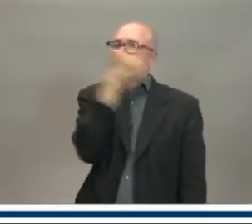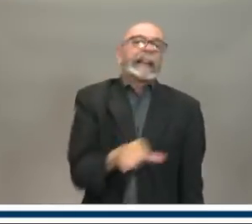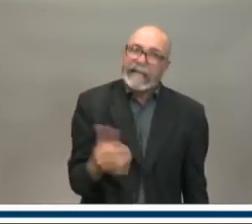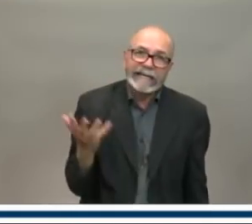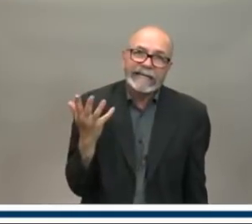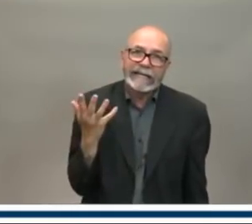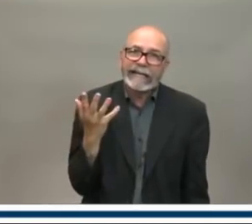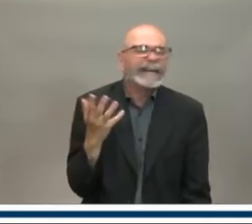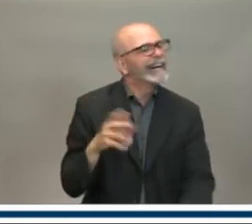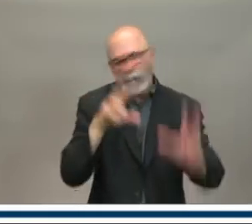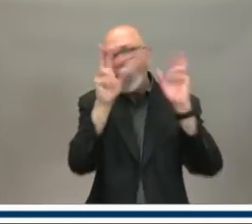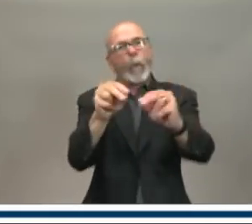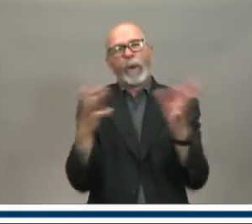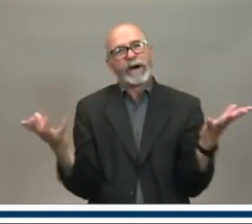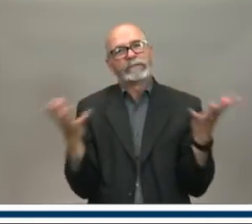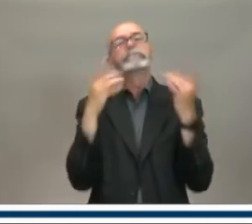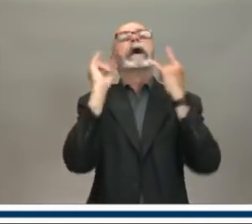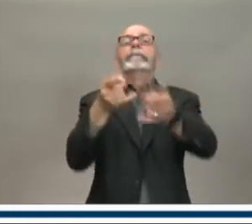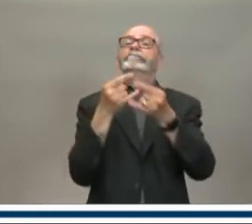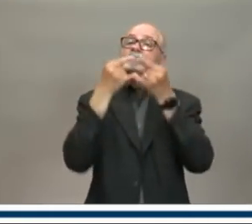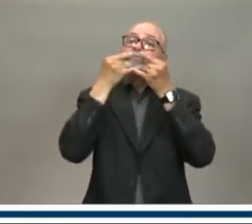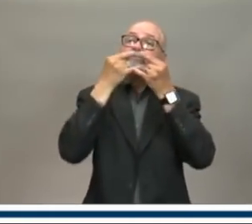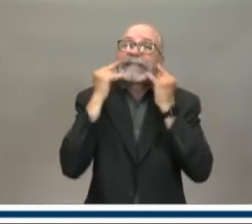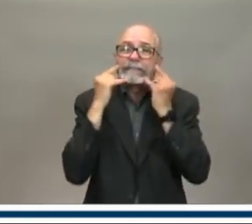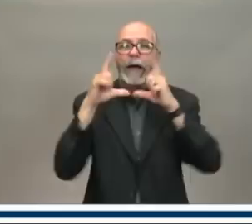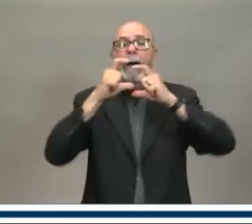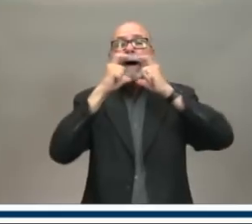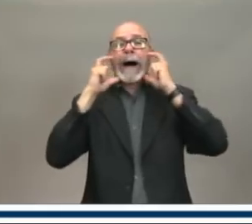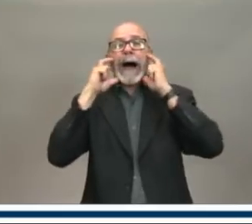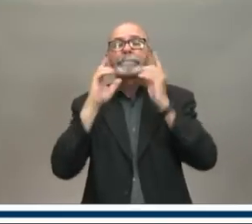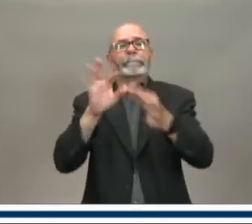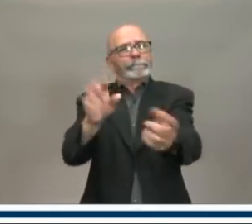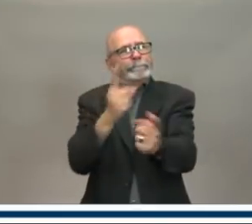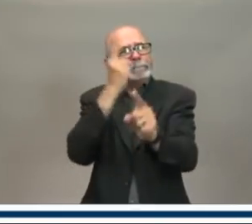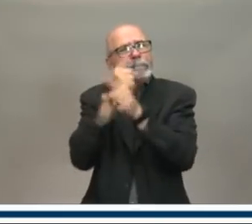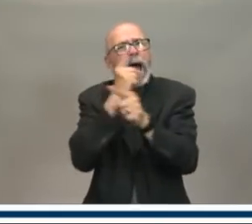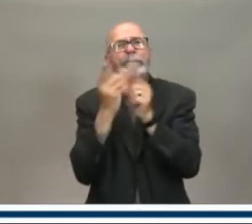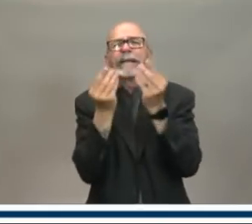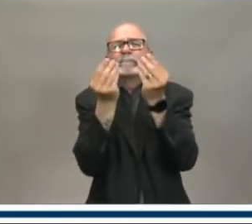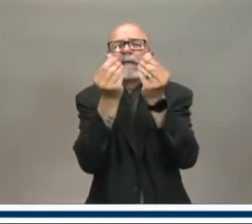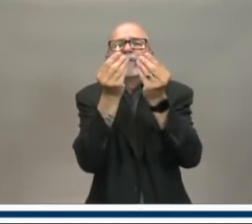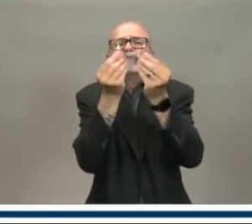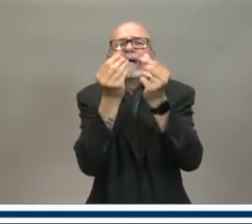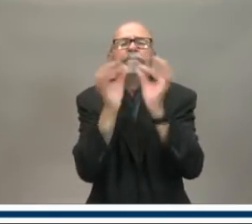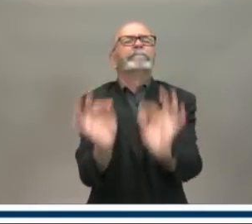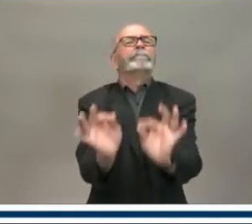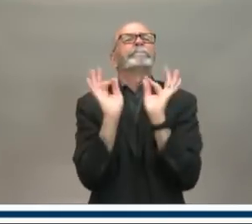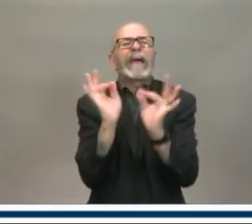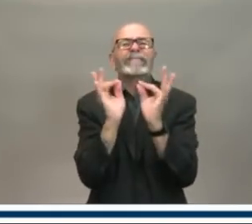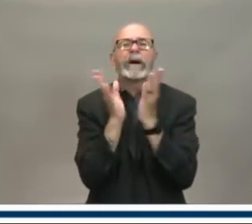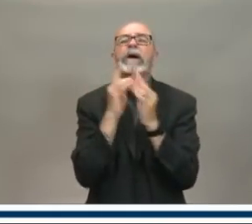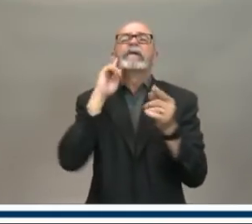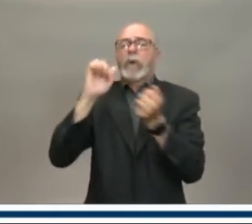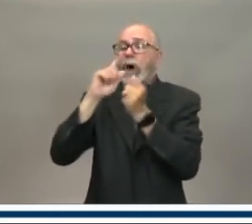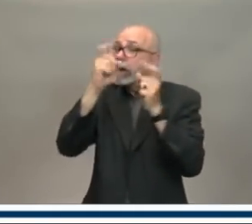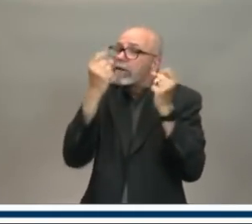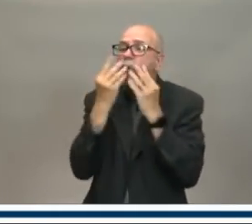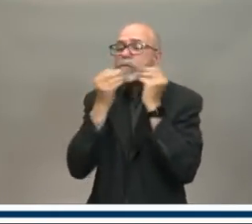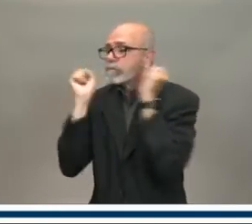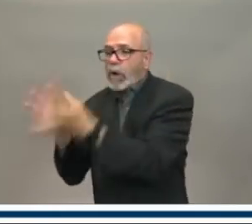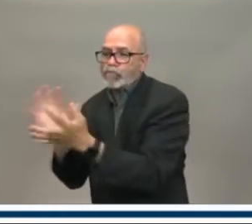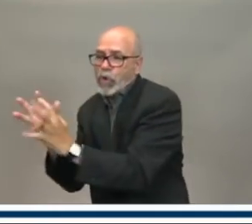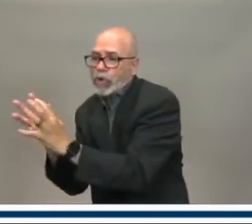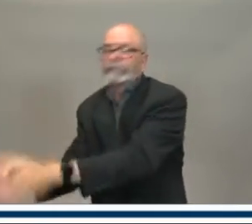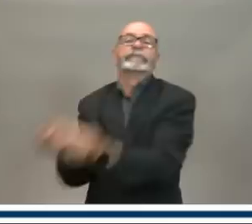it. Certainly, she needs to be of a material that will that can be washable and keep it shape. So keep